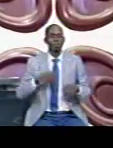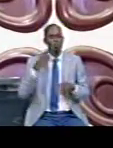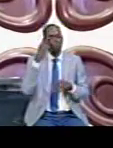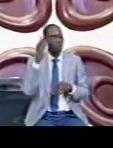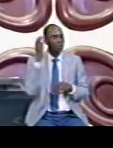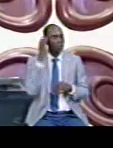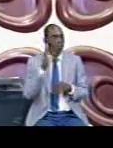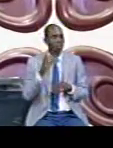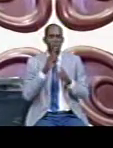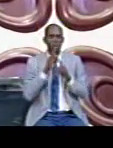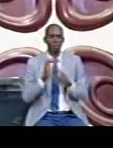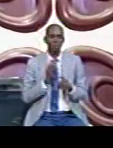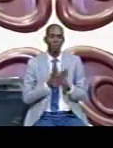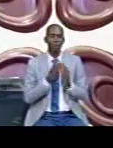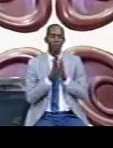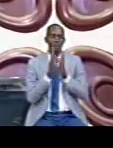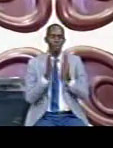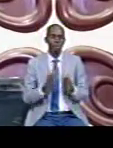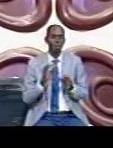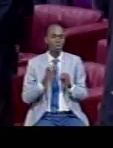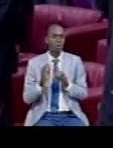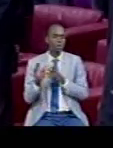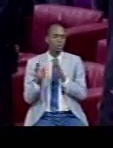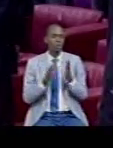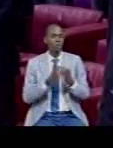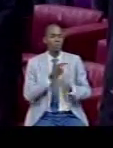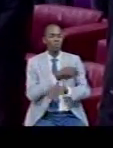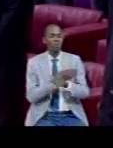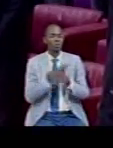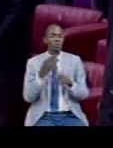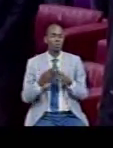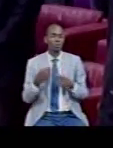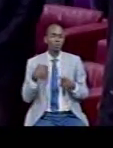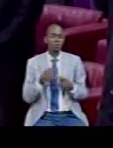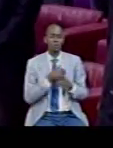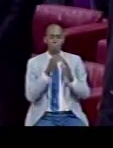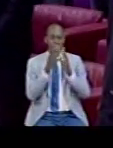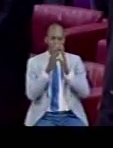For in Jesus' mighty name we pray.